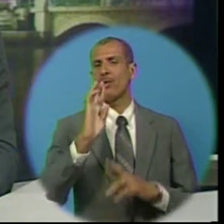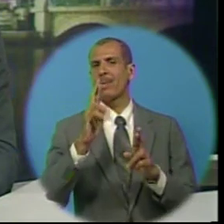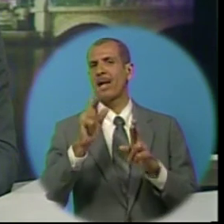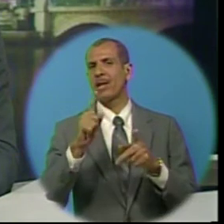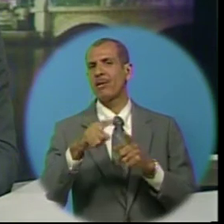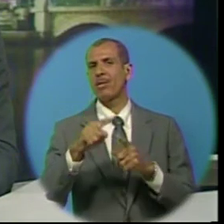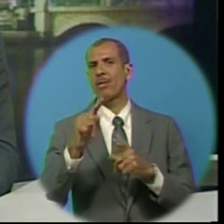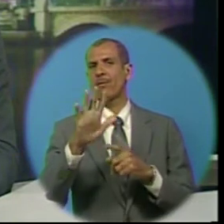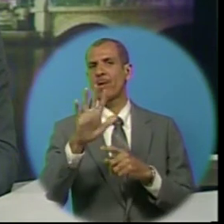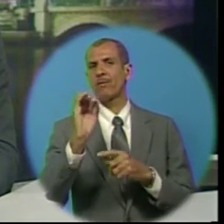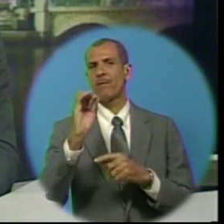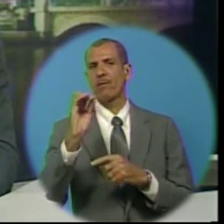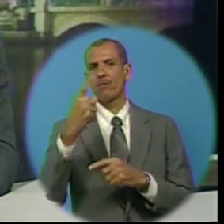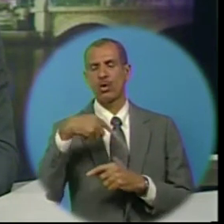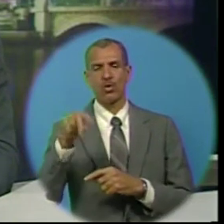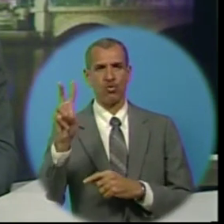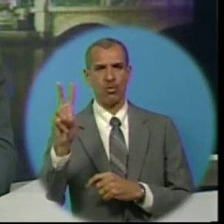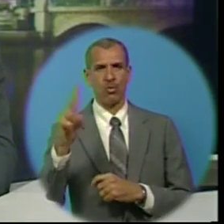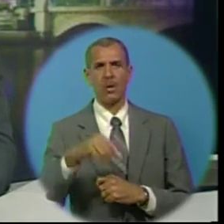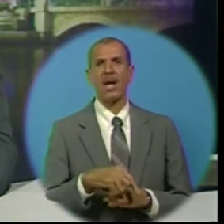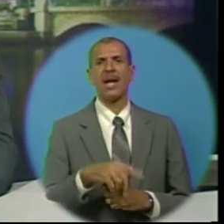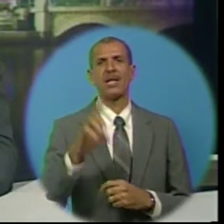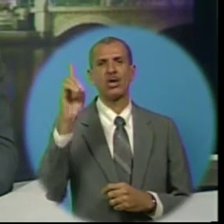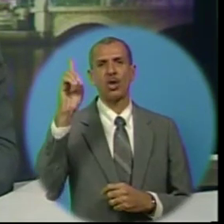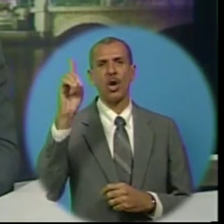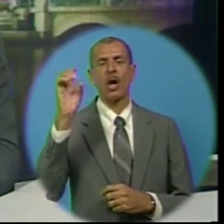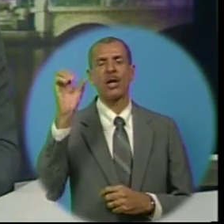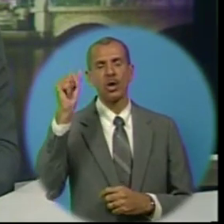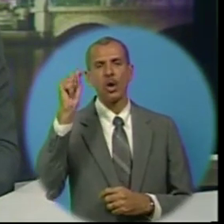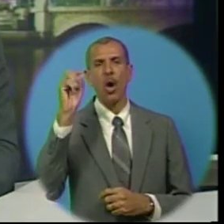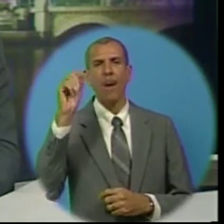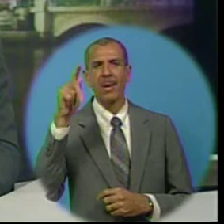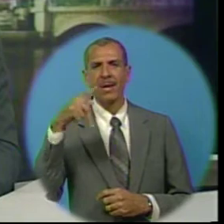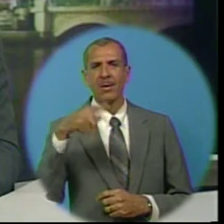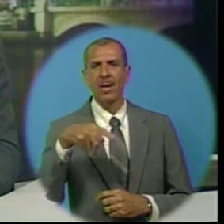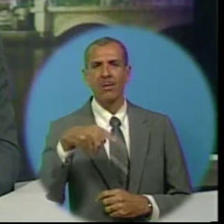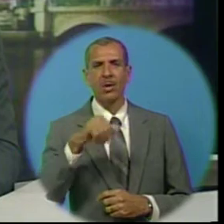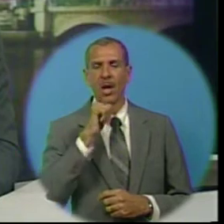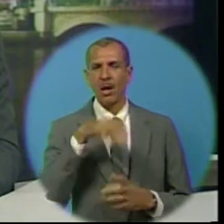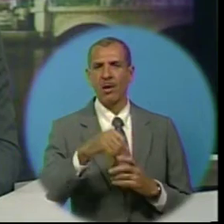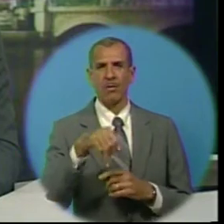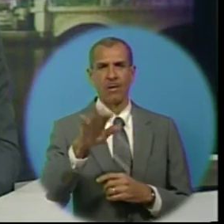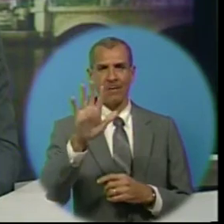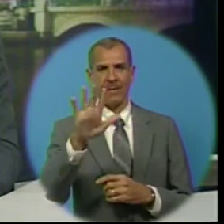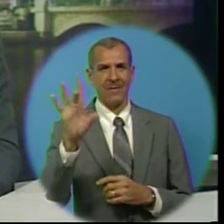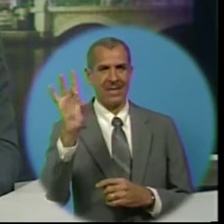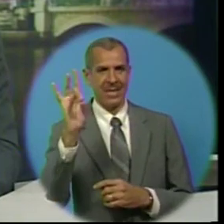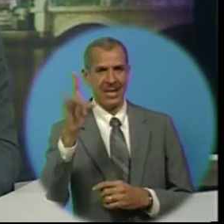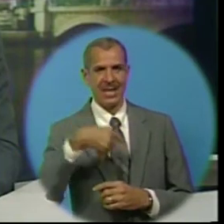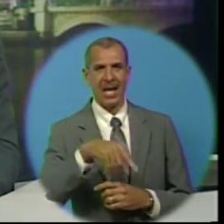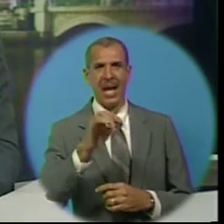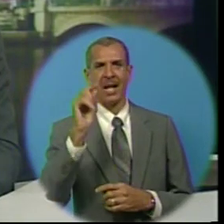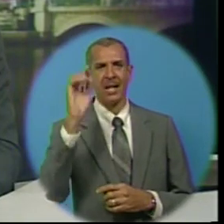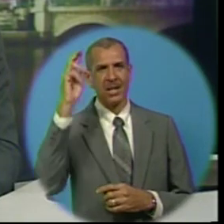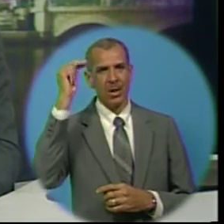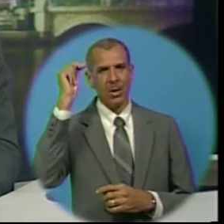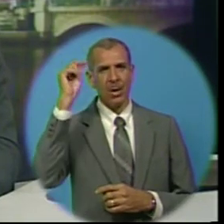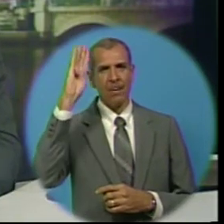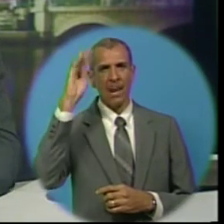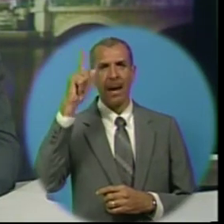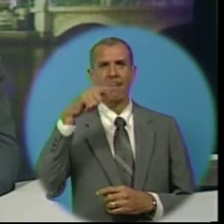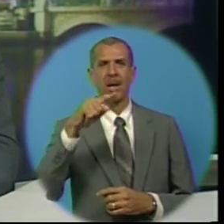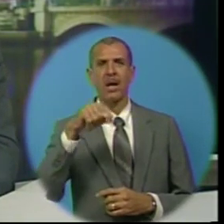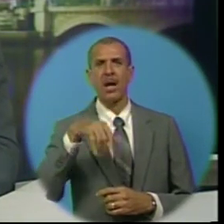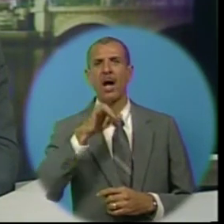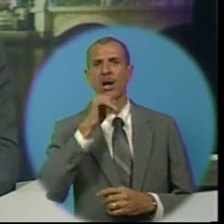for 2 of their 26. Deshaun Toppin was unbeaten on 58, and Nico Blackman also unbeaten on 49. Meanwhile,